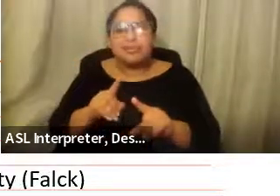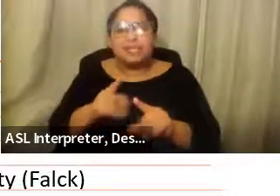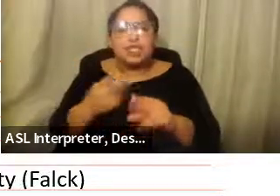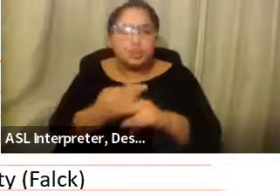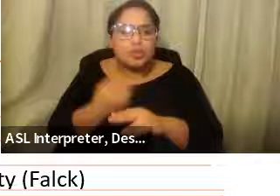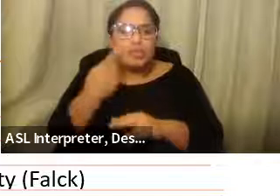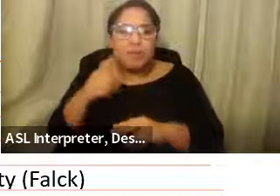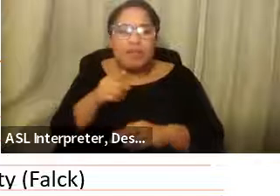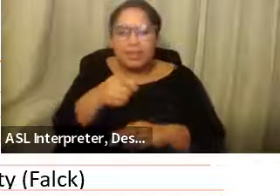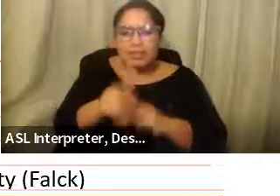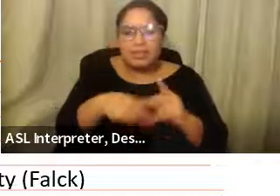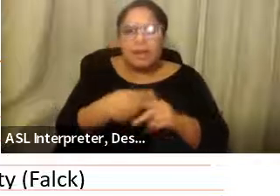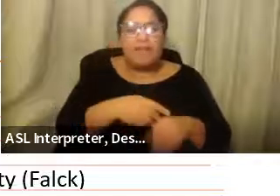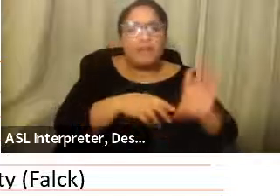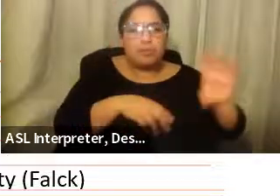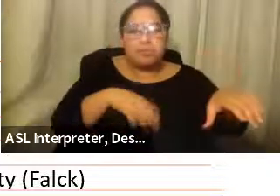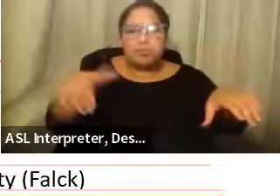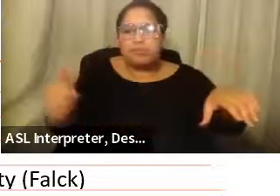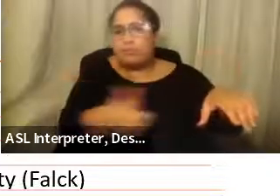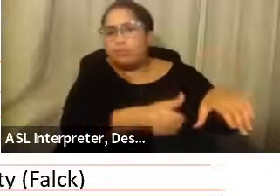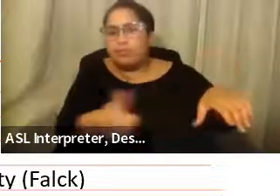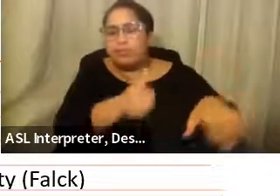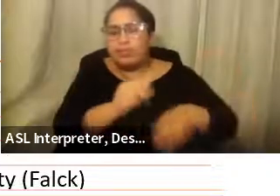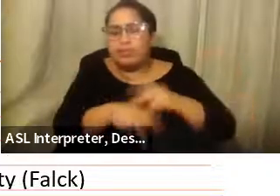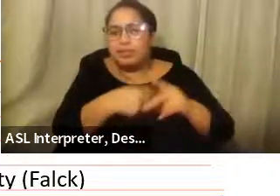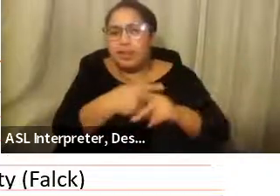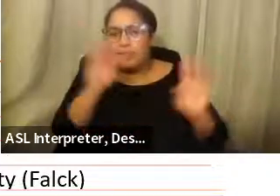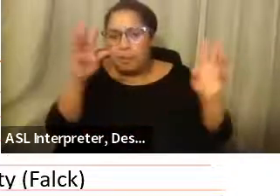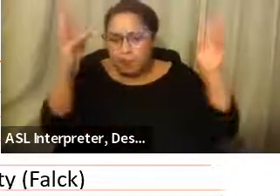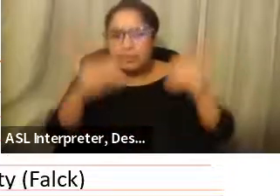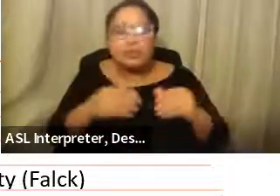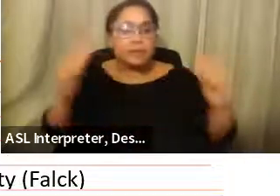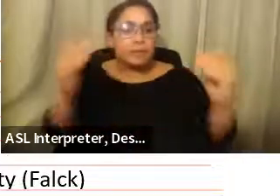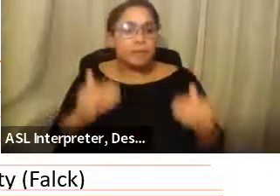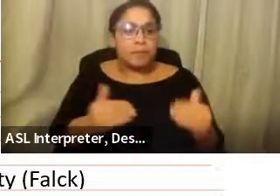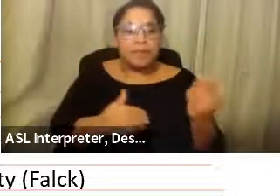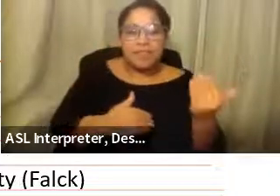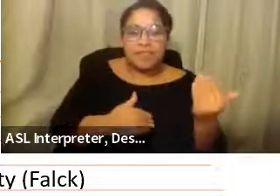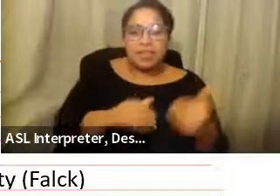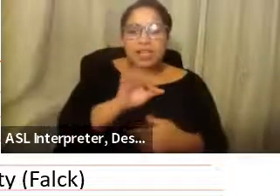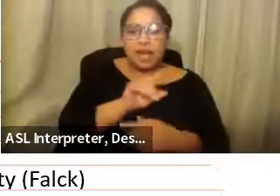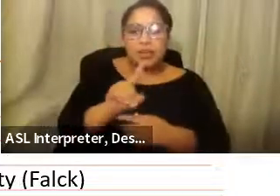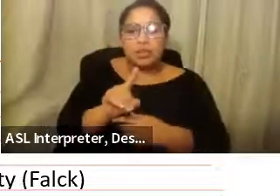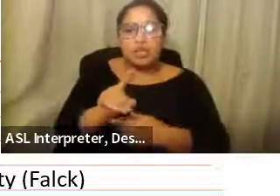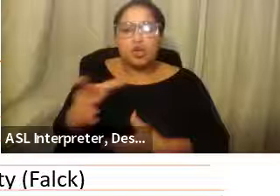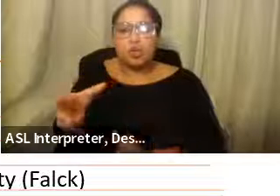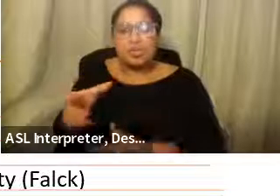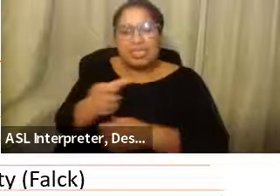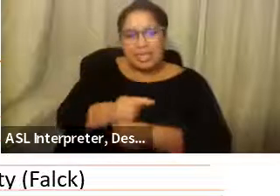our system. We have 15 911 receiving facilities. We have 3 trauma centers for